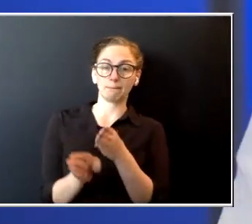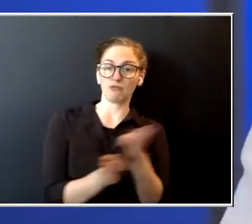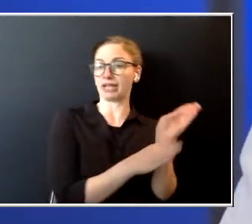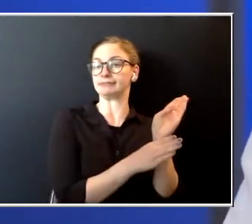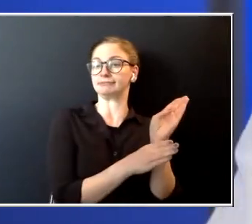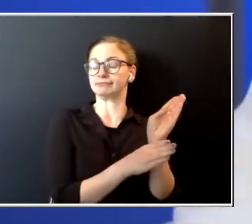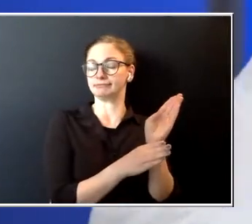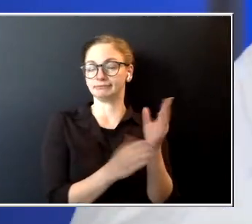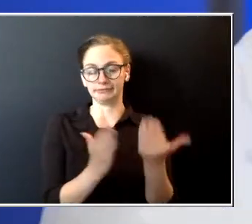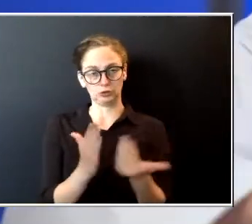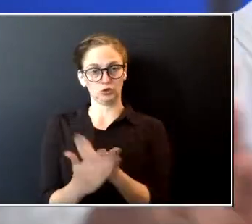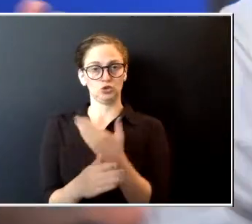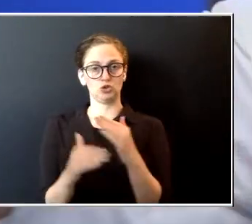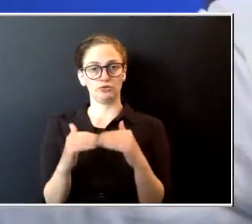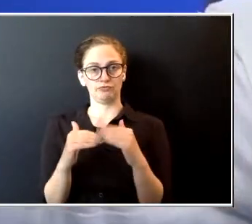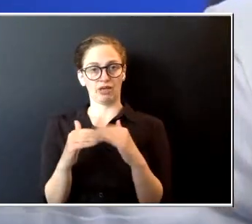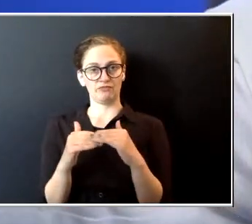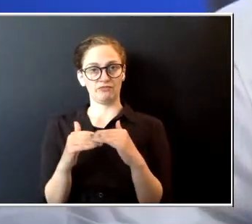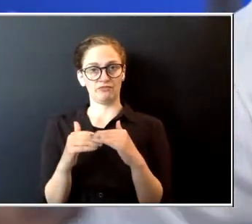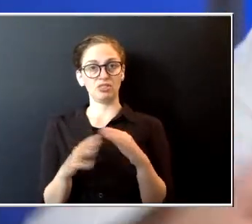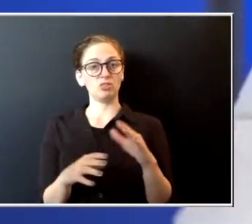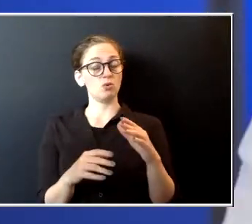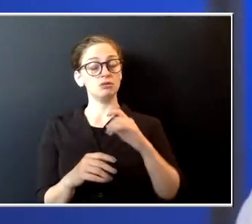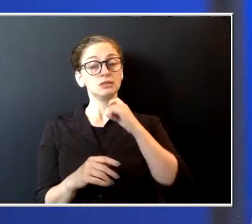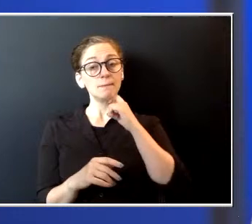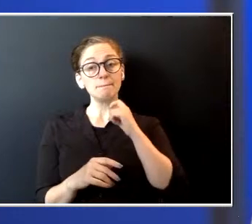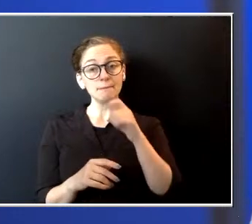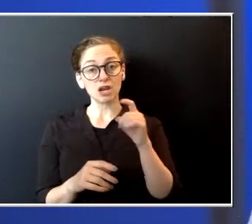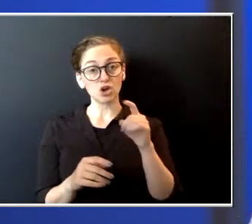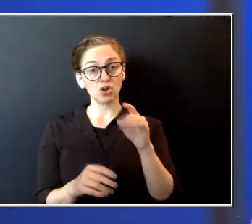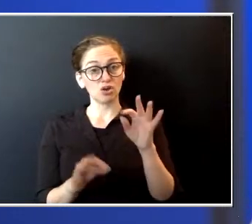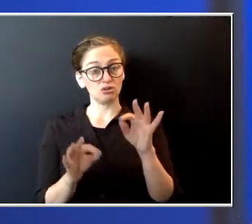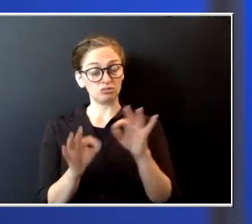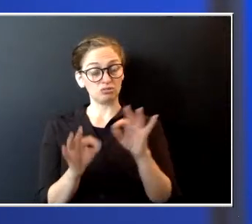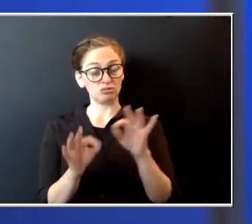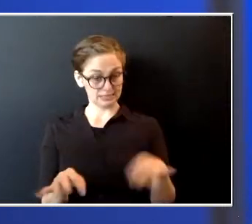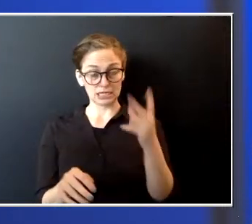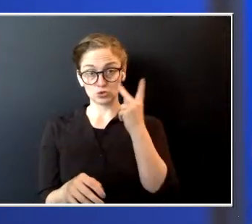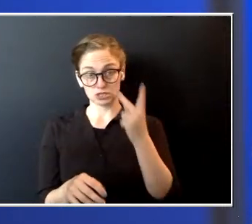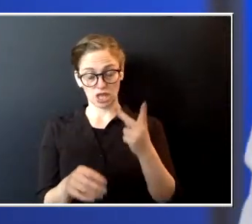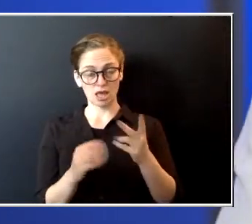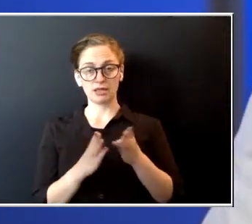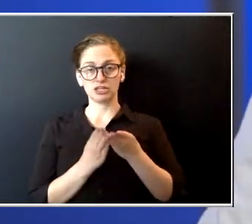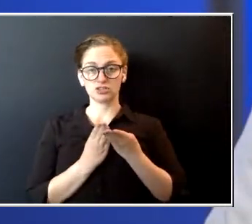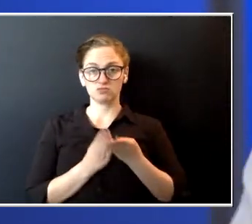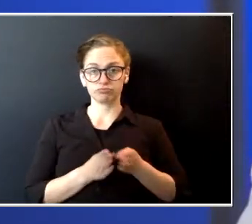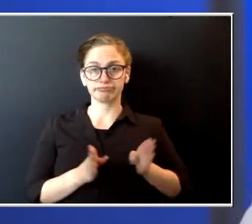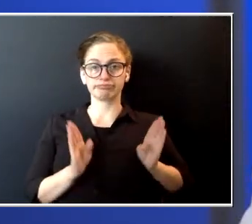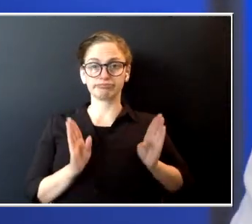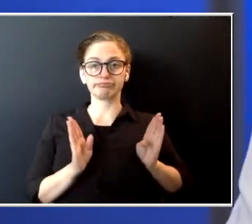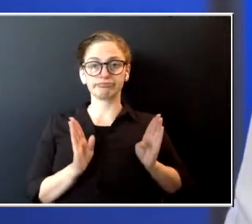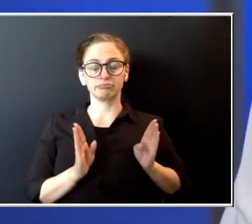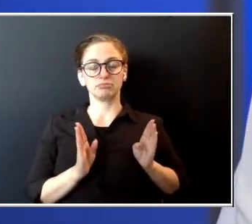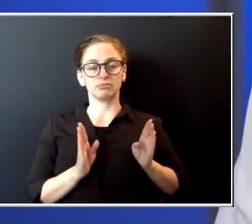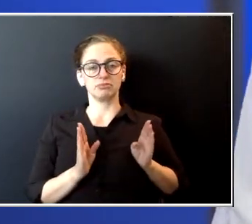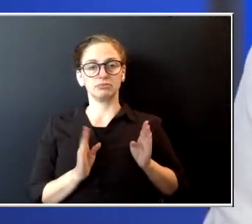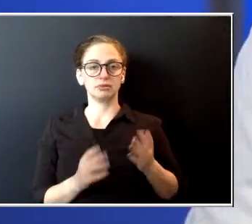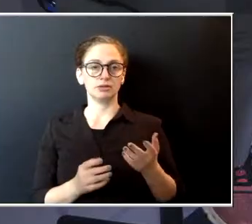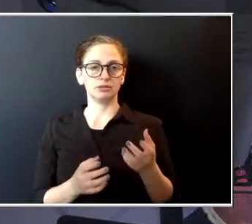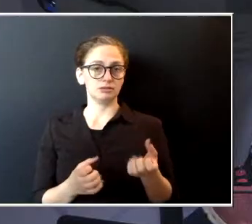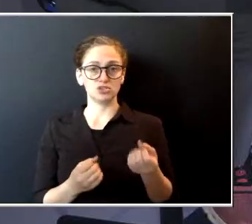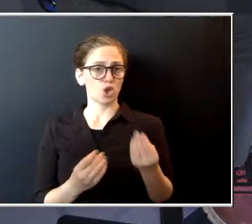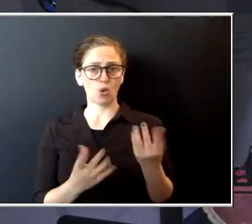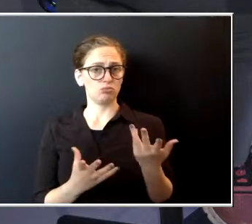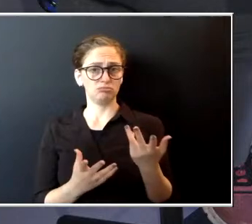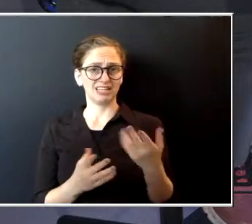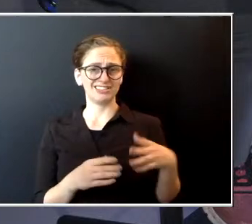those animations, they just move that valve out of the way, and it just traps it between the metal frame and the wall of the vessel. And eventually it just kind of gets into what